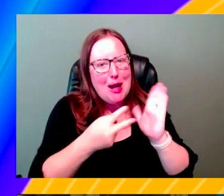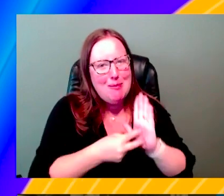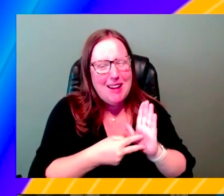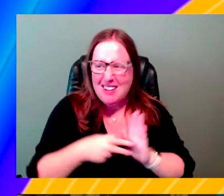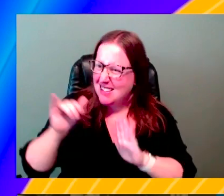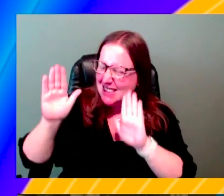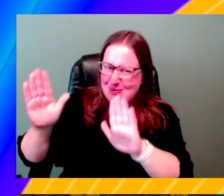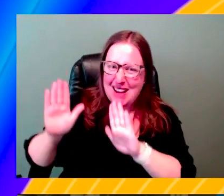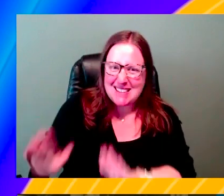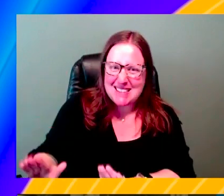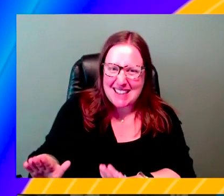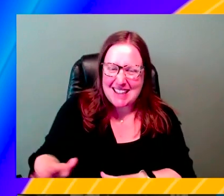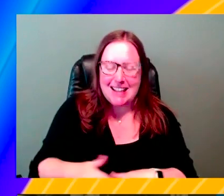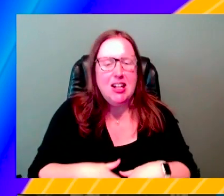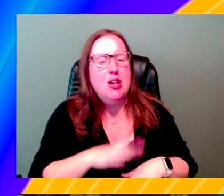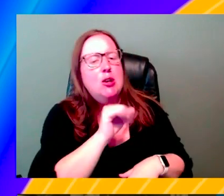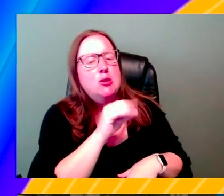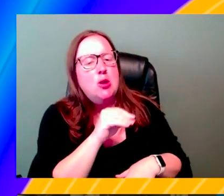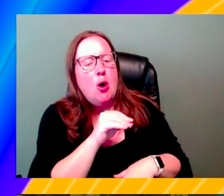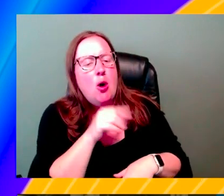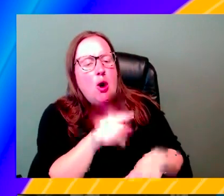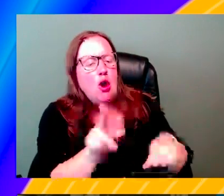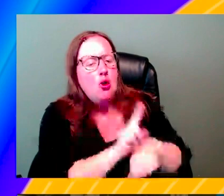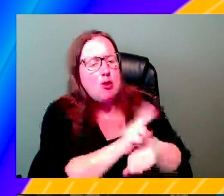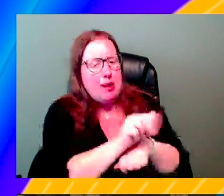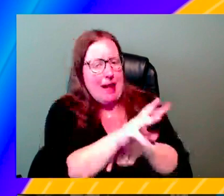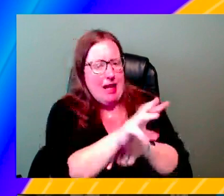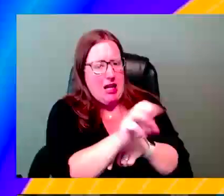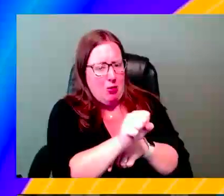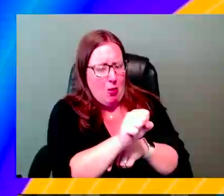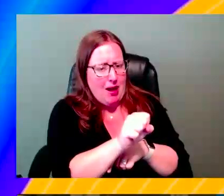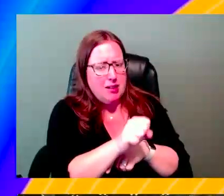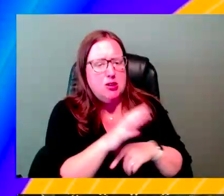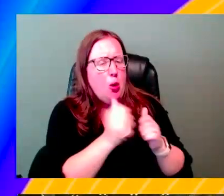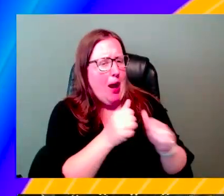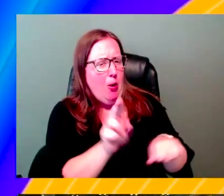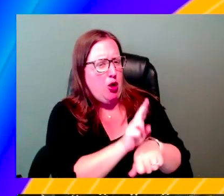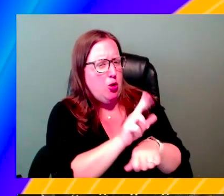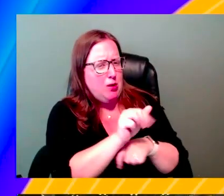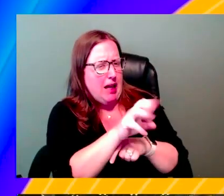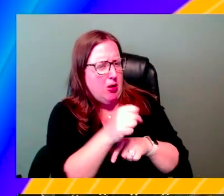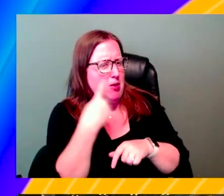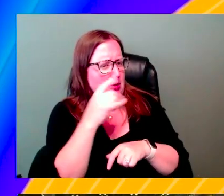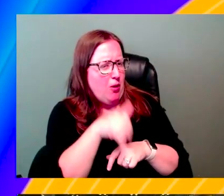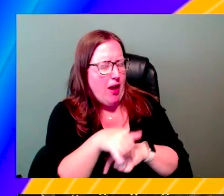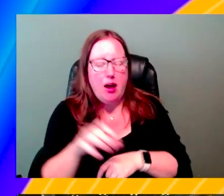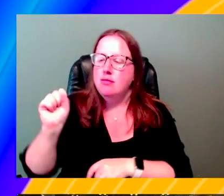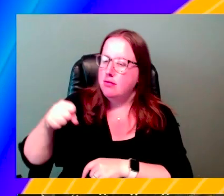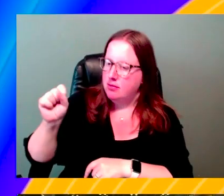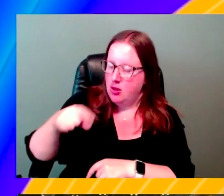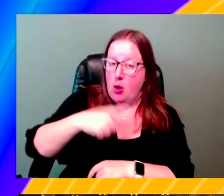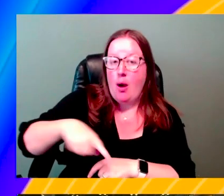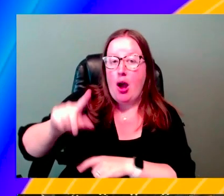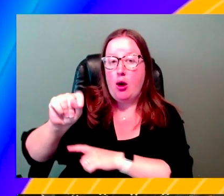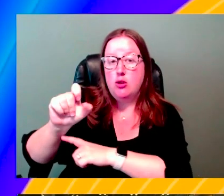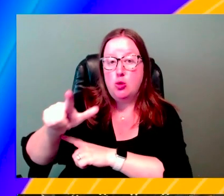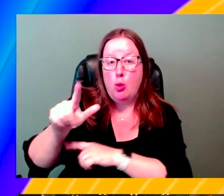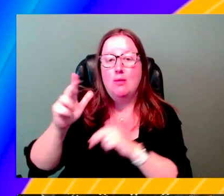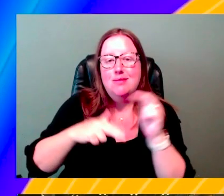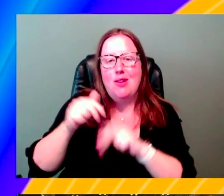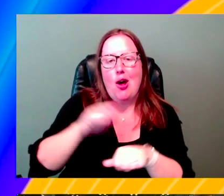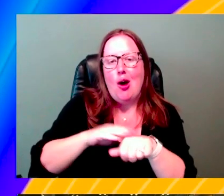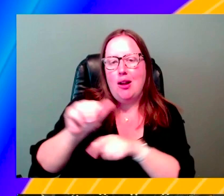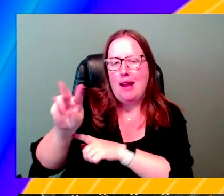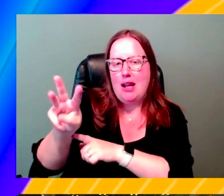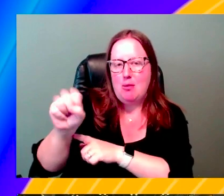So tell me, because you've been using AWS, so tell me about how you're using AWS. Yeah, so our entire tool is built on AWS. So we're